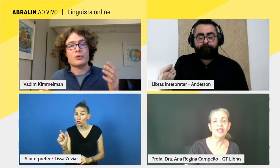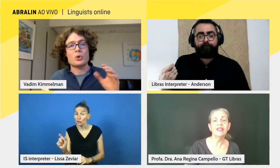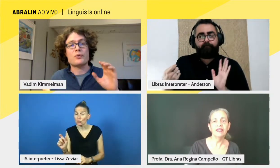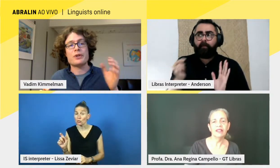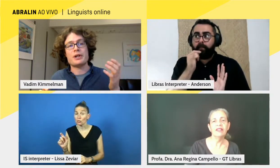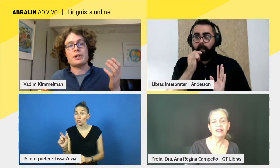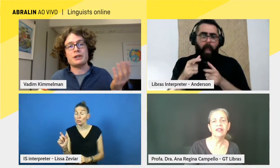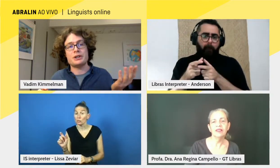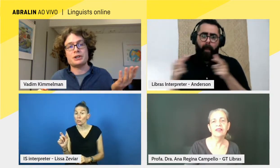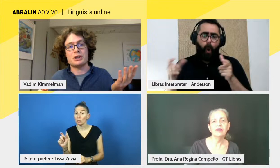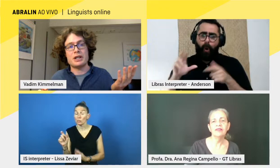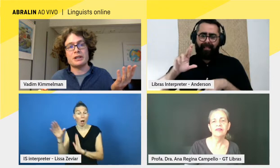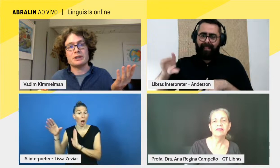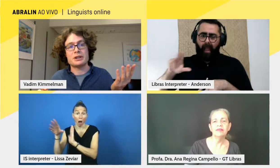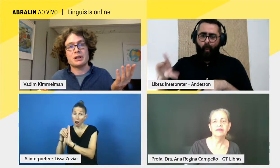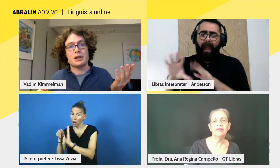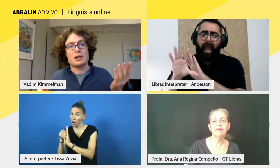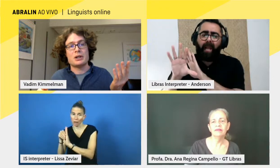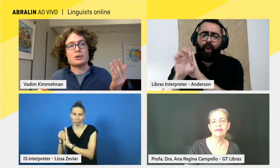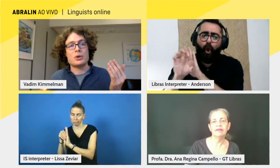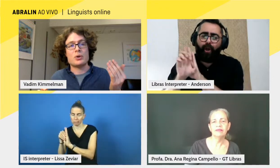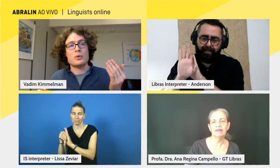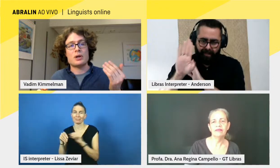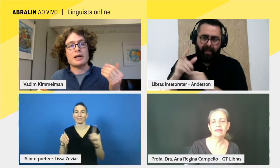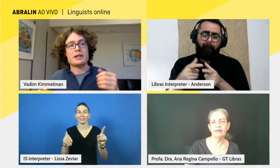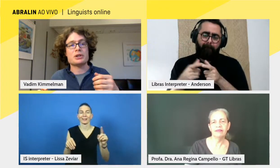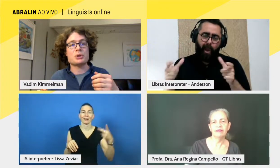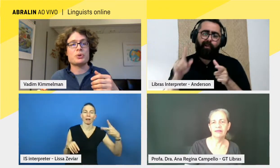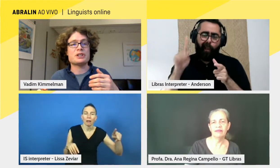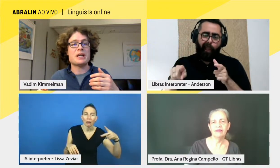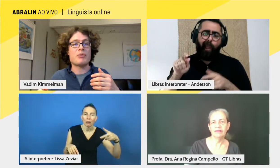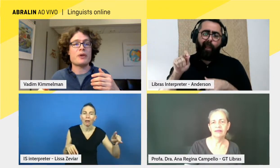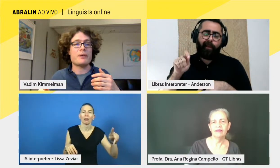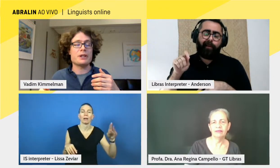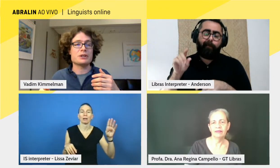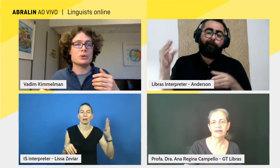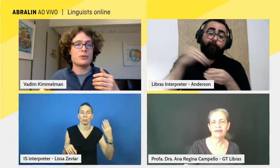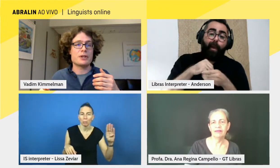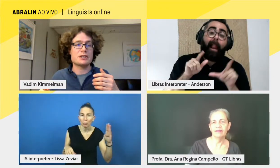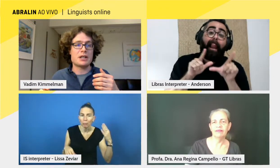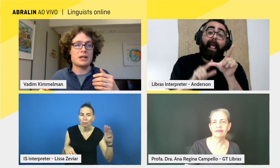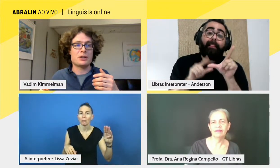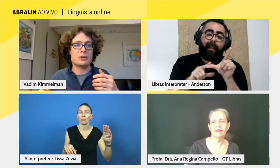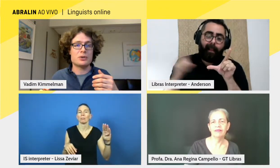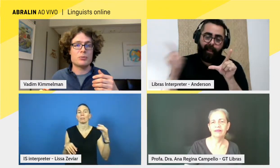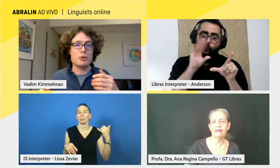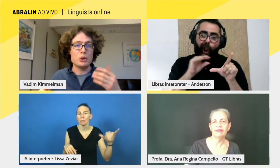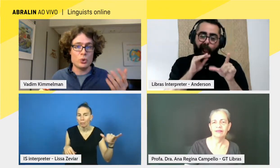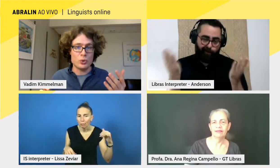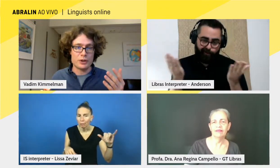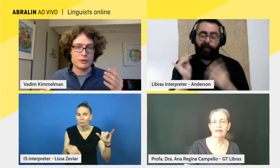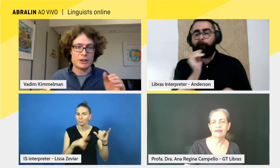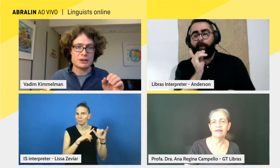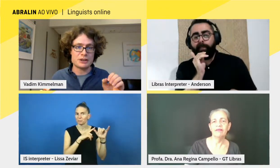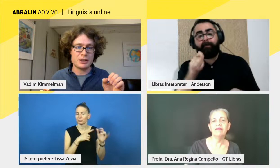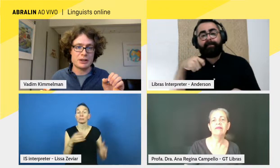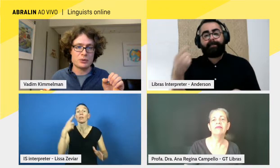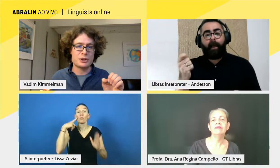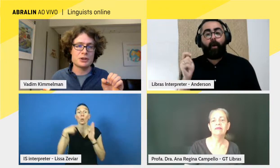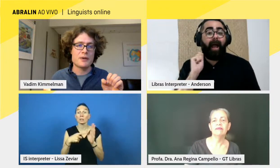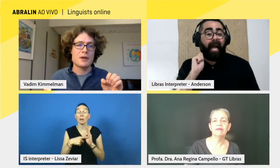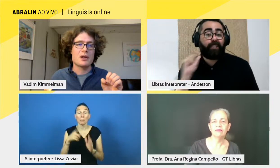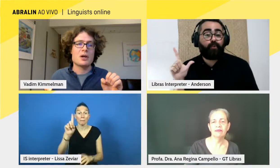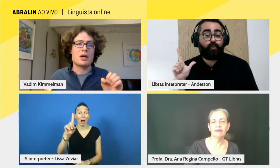iconic, often they are initialized. So I can show you some variants of the sign blue in Russian